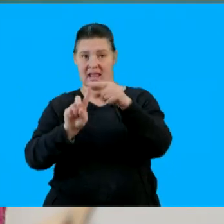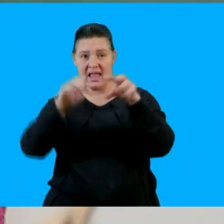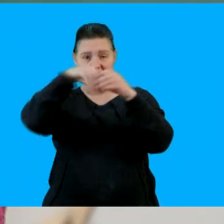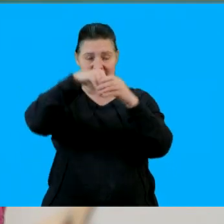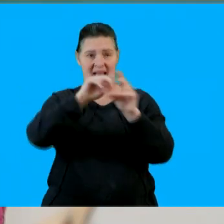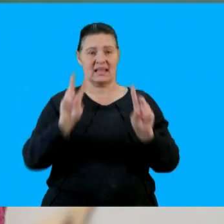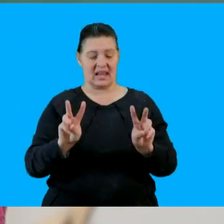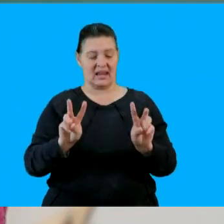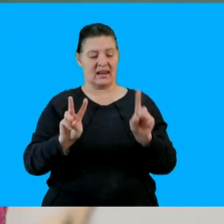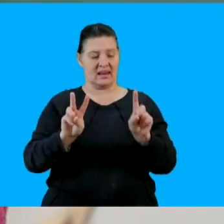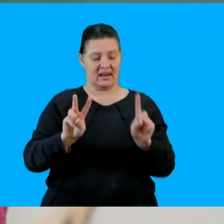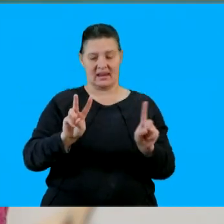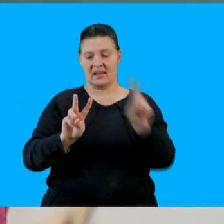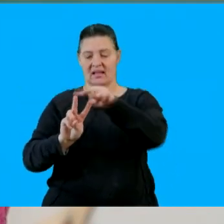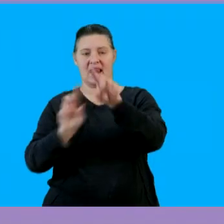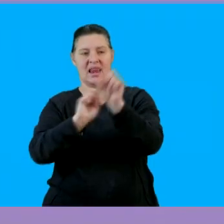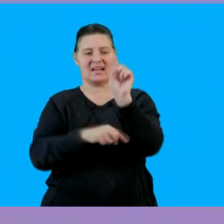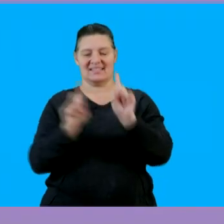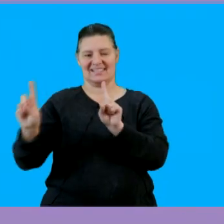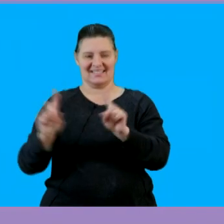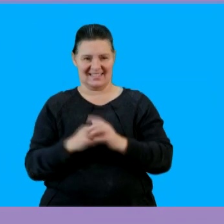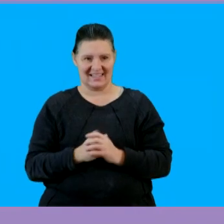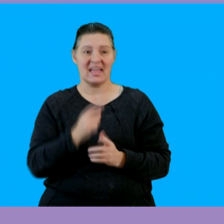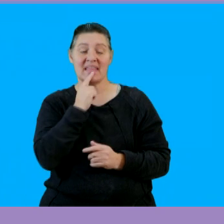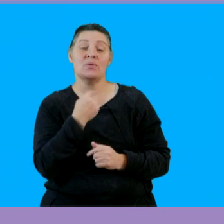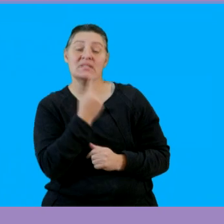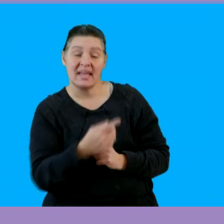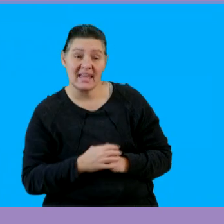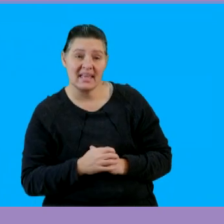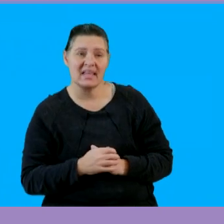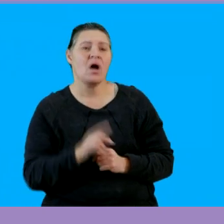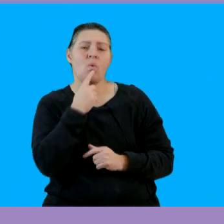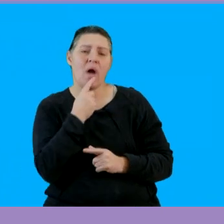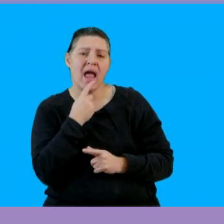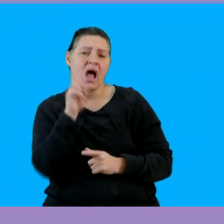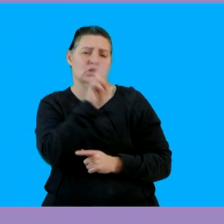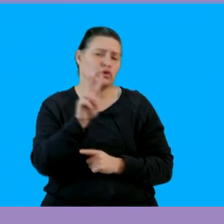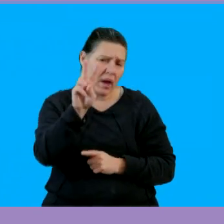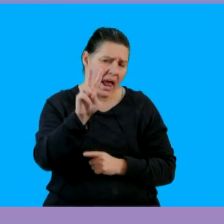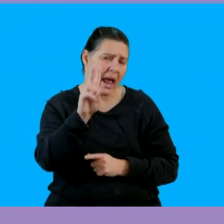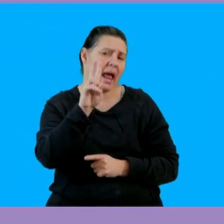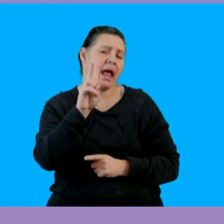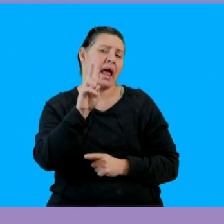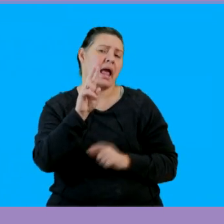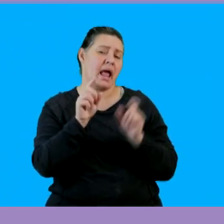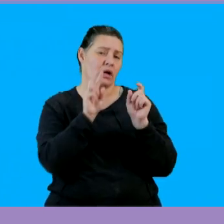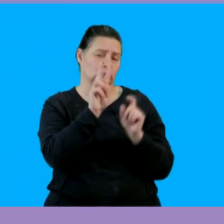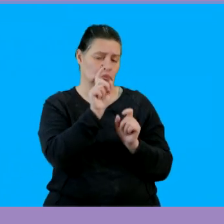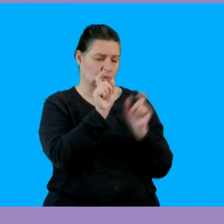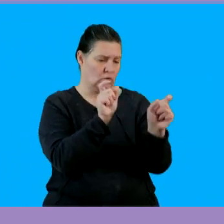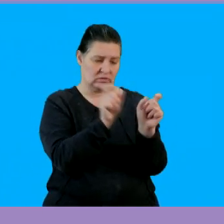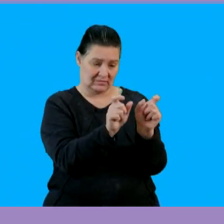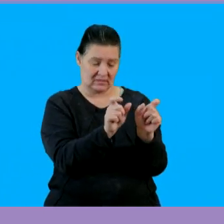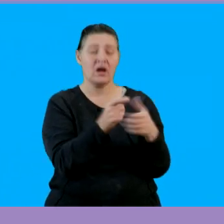that we were using. Then we have the second point, which says there, when we square a binomial,